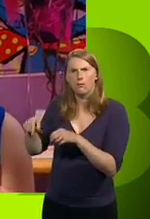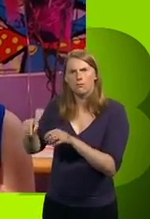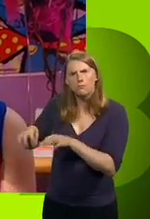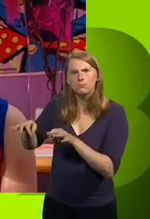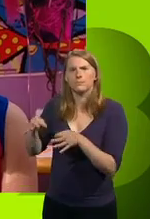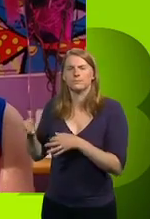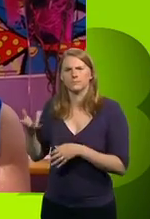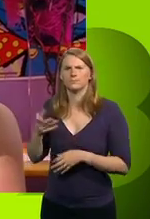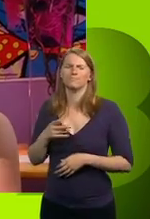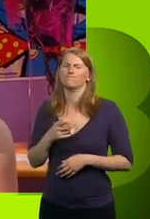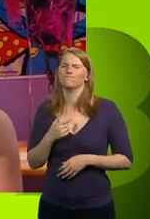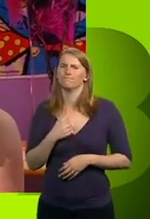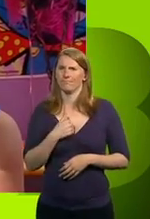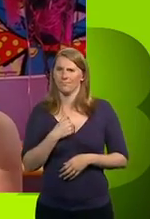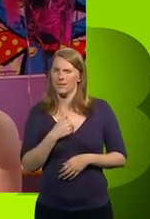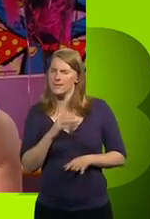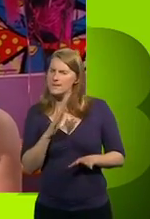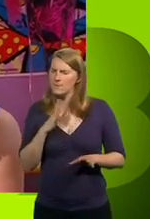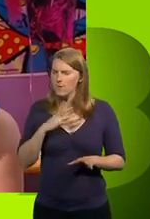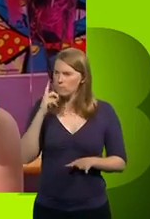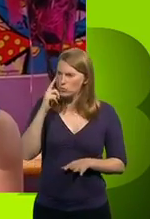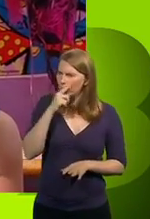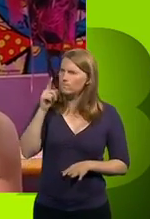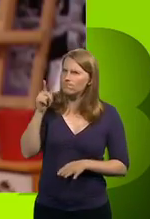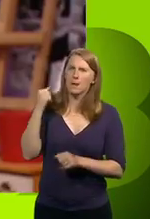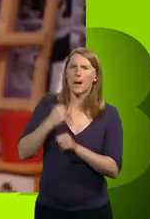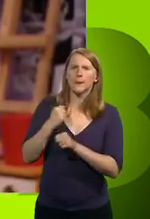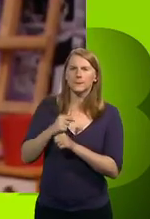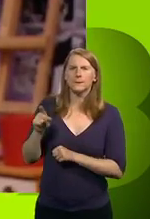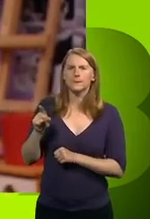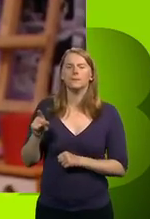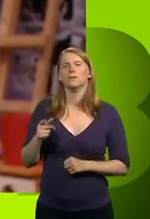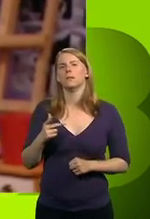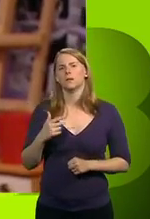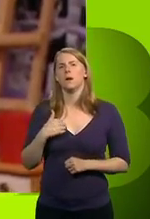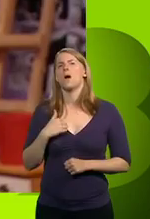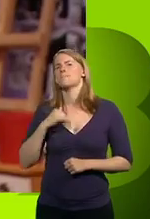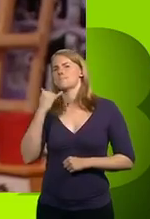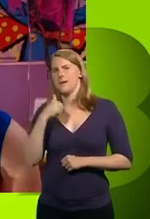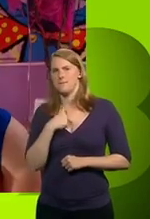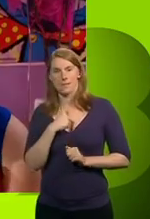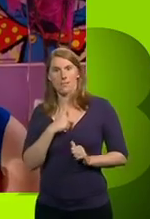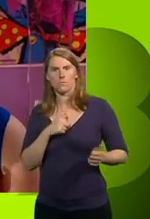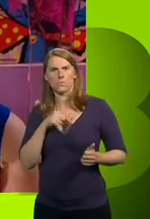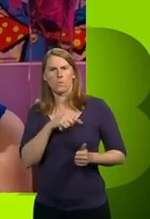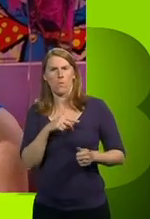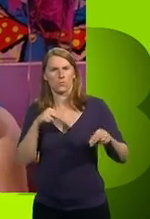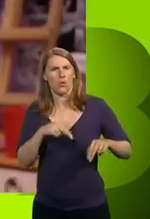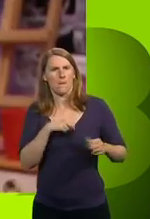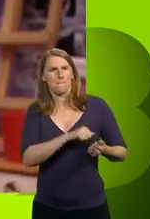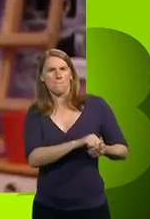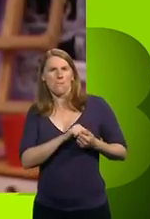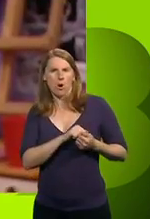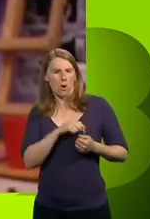door and pretend it's a stray. Then we'll see if she can put booties on pooches. Wow. You've got such a devious mind. Oh, thanks.